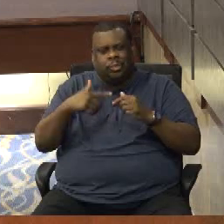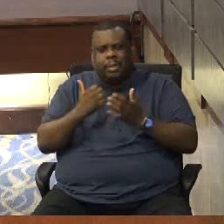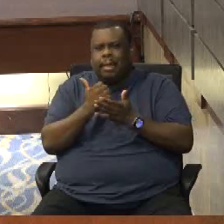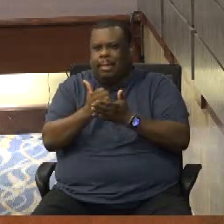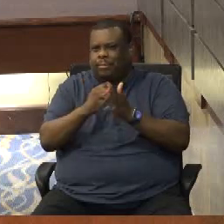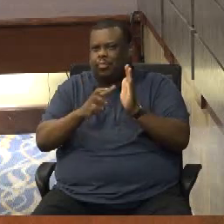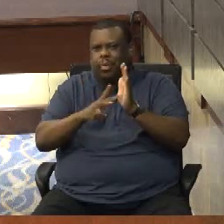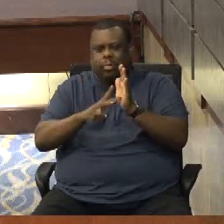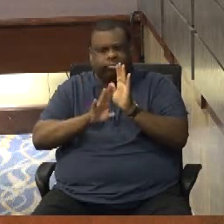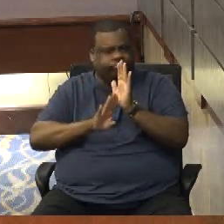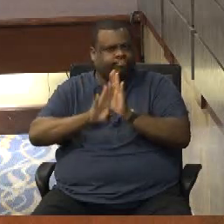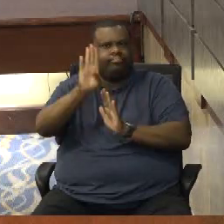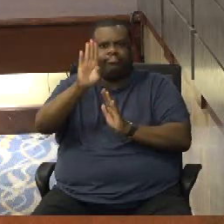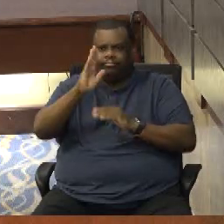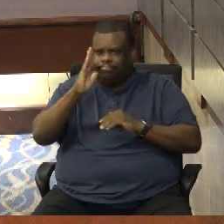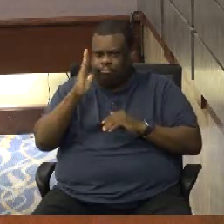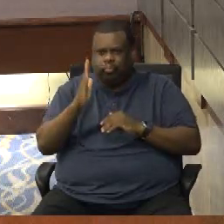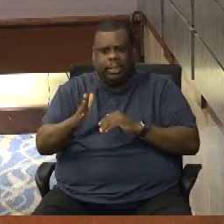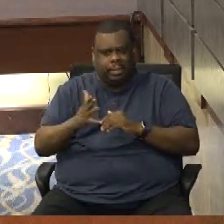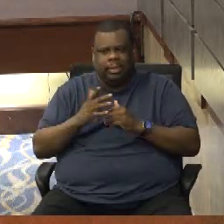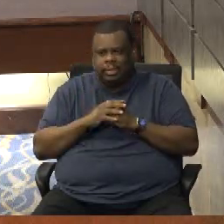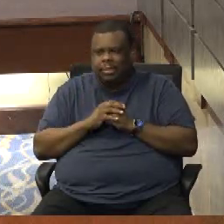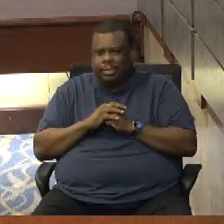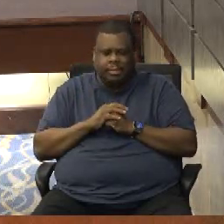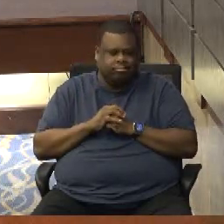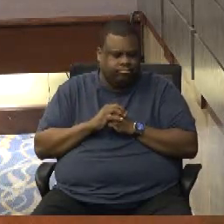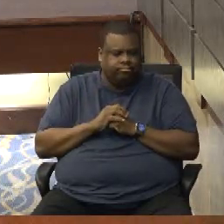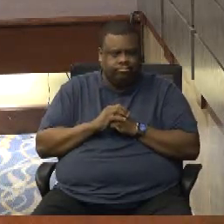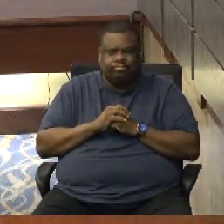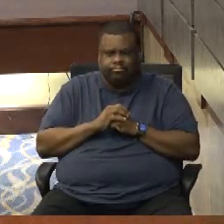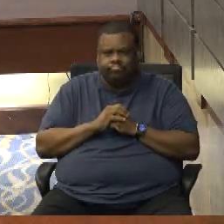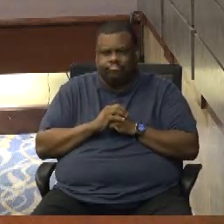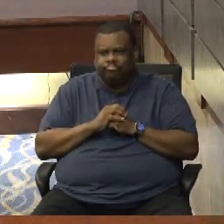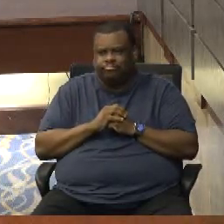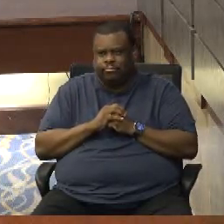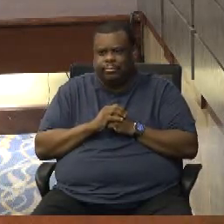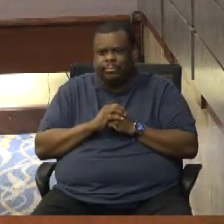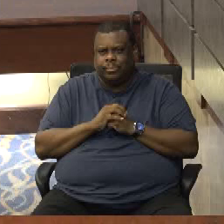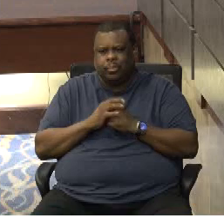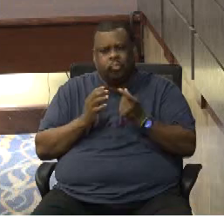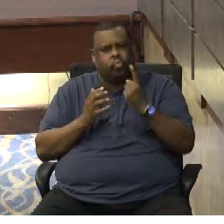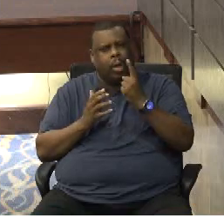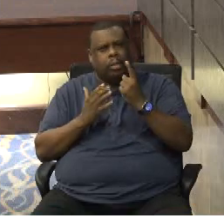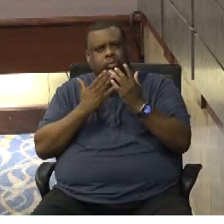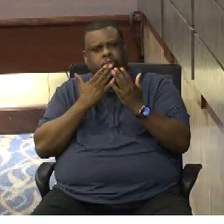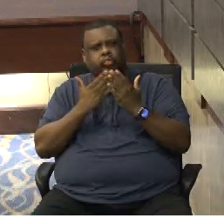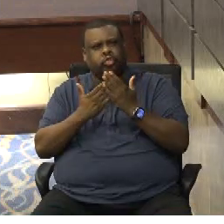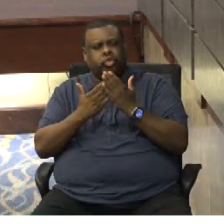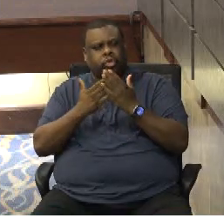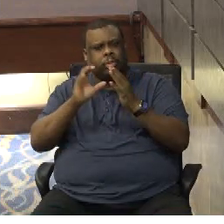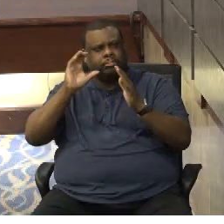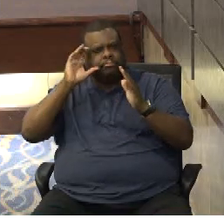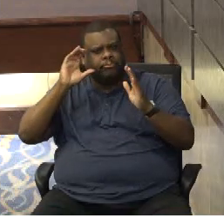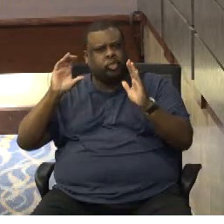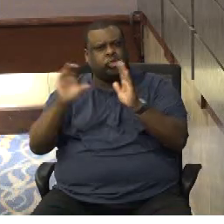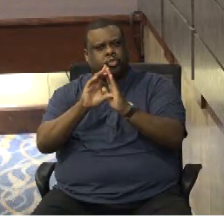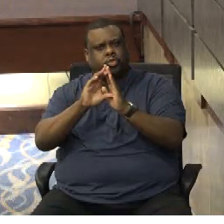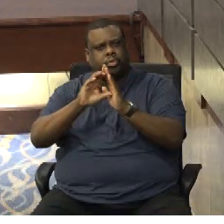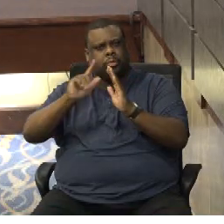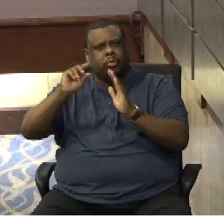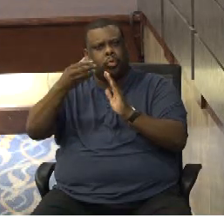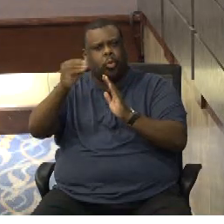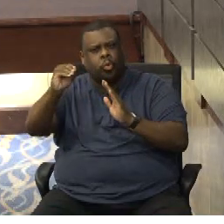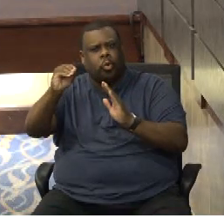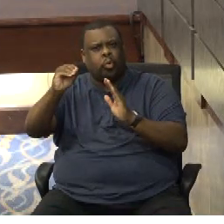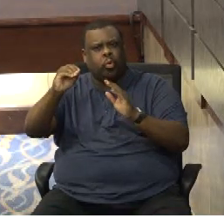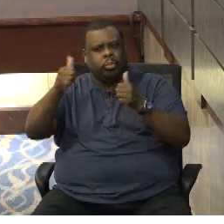to really, in one level, just have a consistent, uniform, fresh, clean, solid logo,